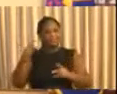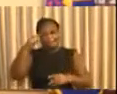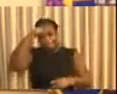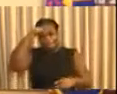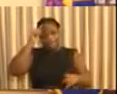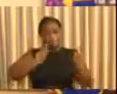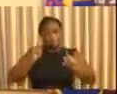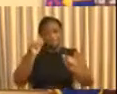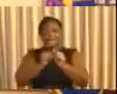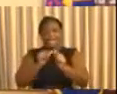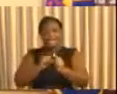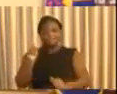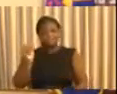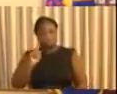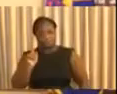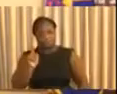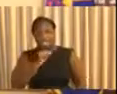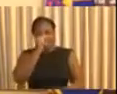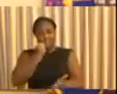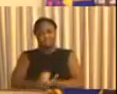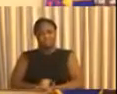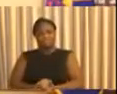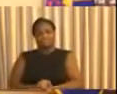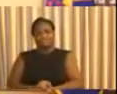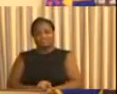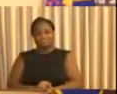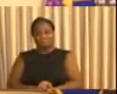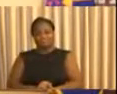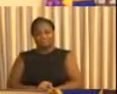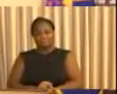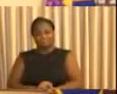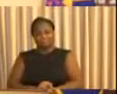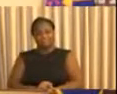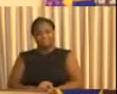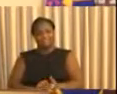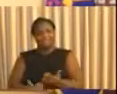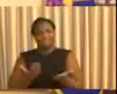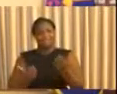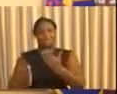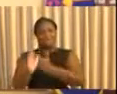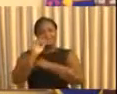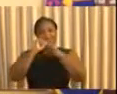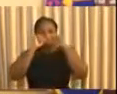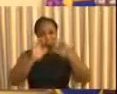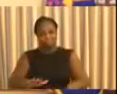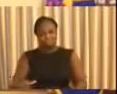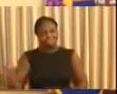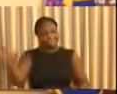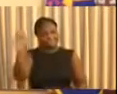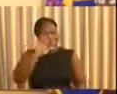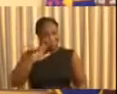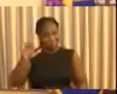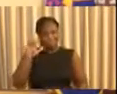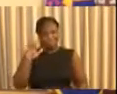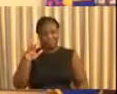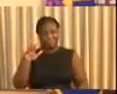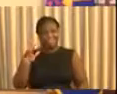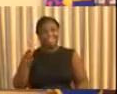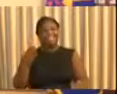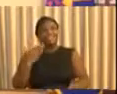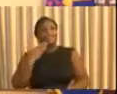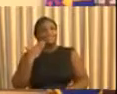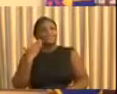black people everywhere are assured. May God bless us all